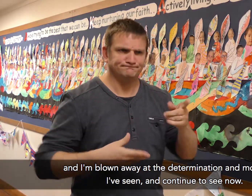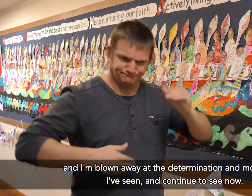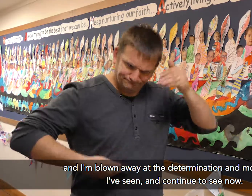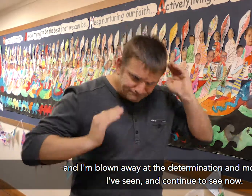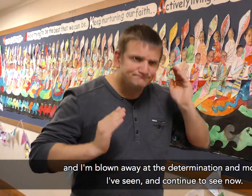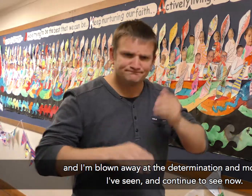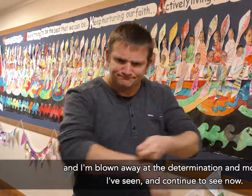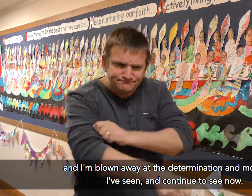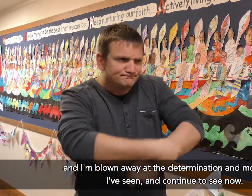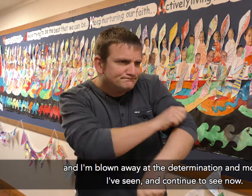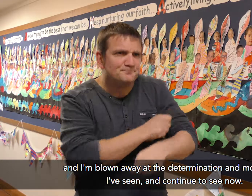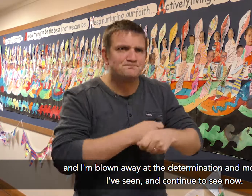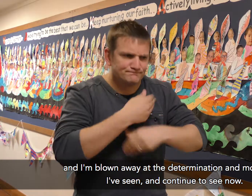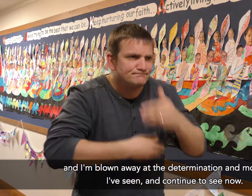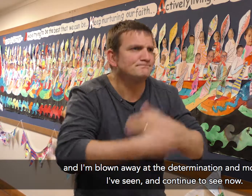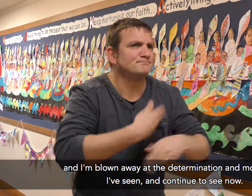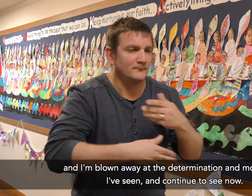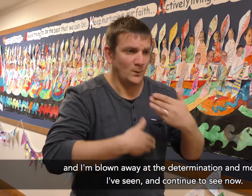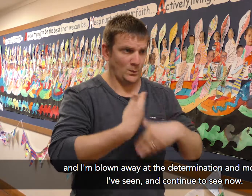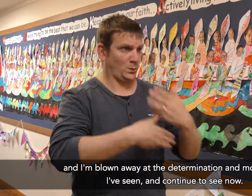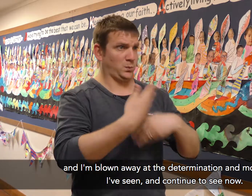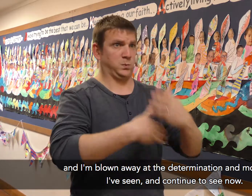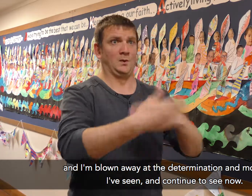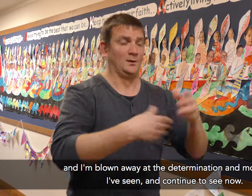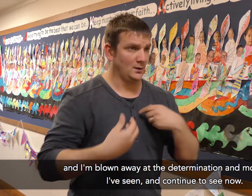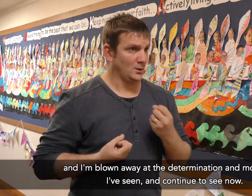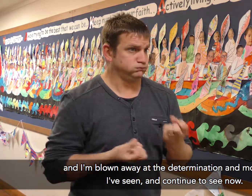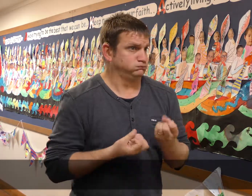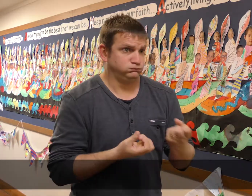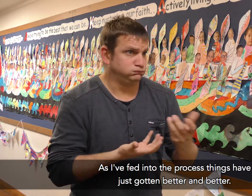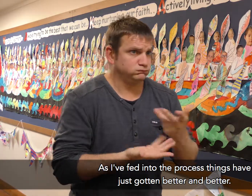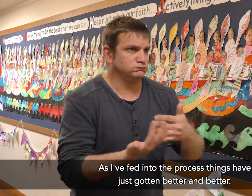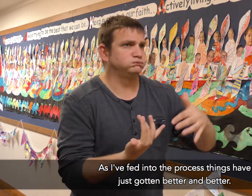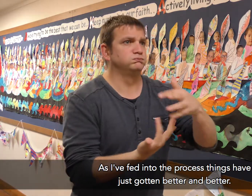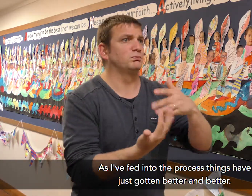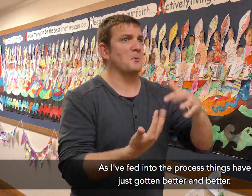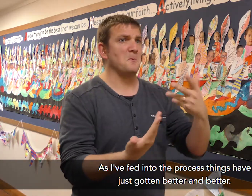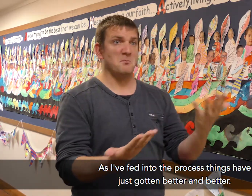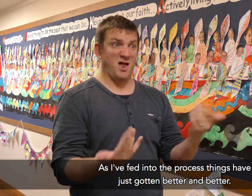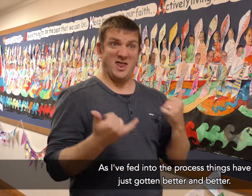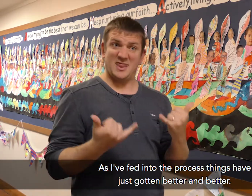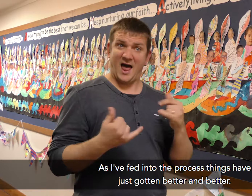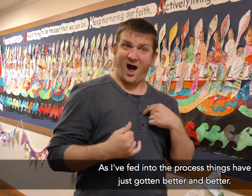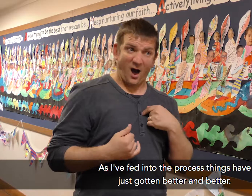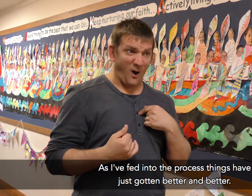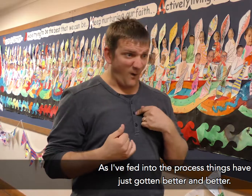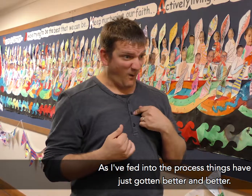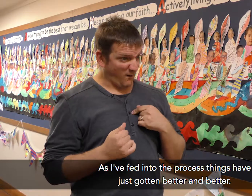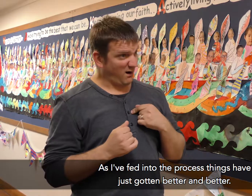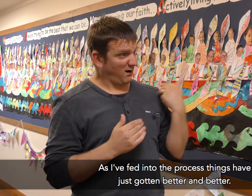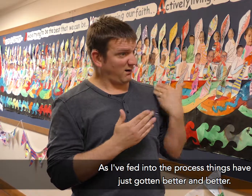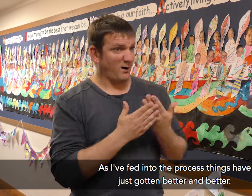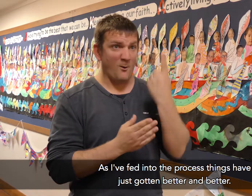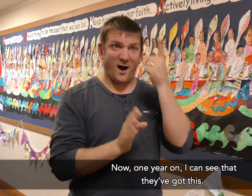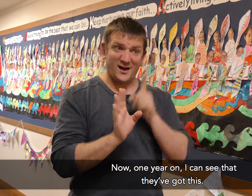and I'm blown away at the determination and motivation I've seen and continue to see now. As I've fed into the process, things have just gotten better